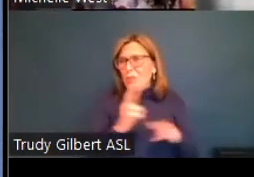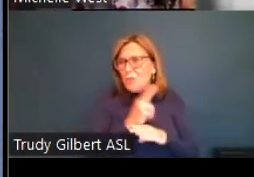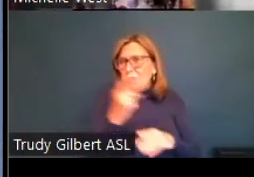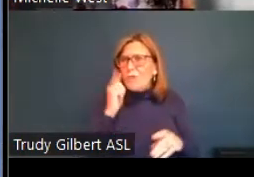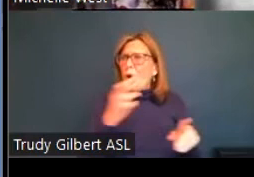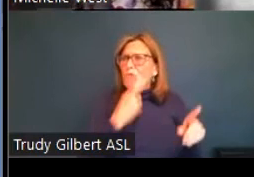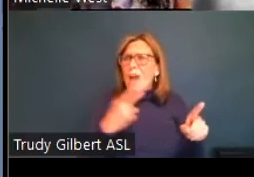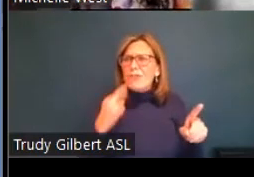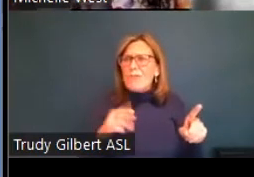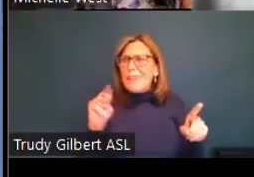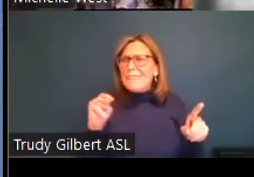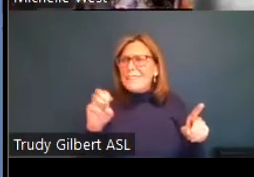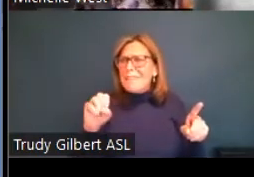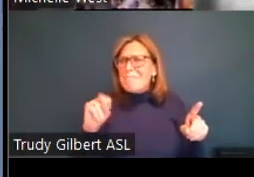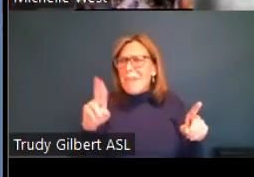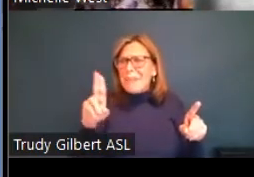Otherwise,